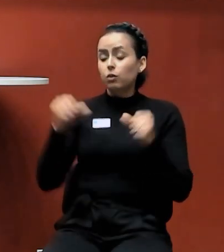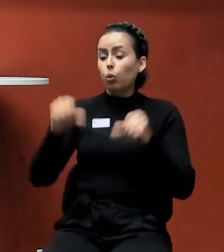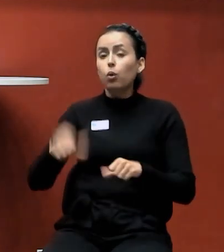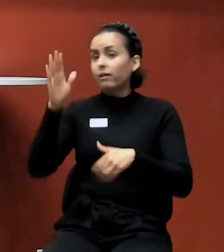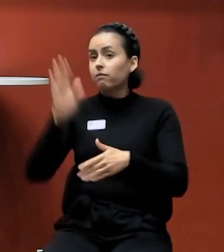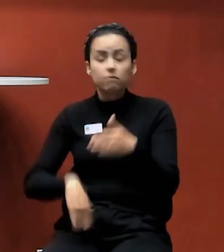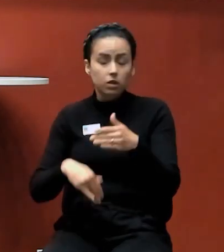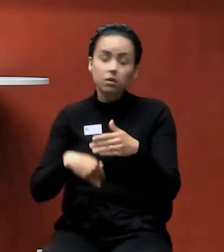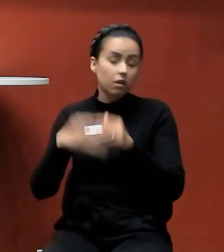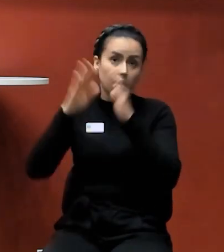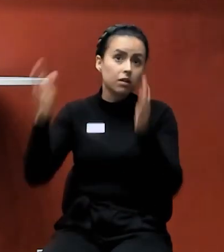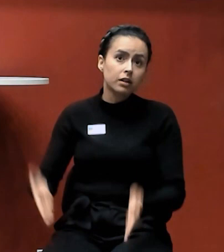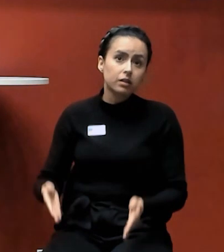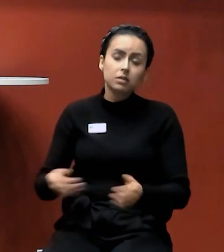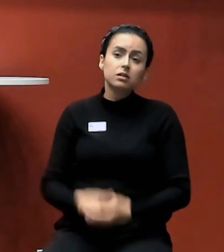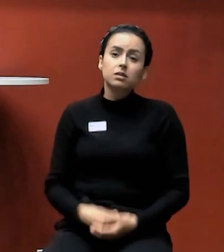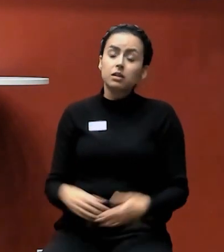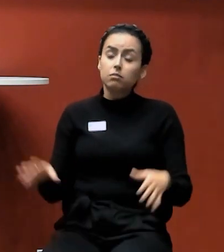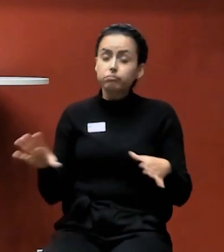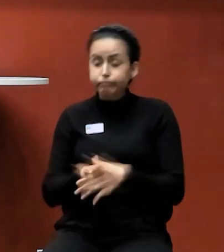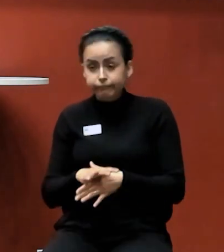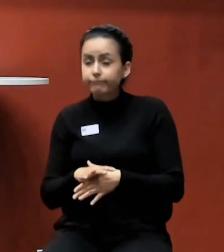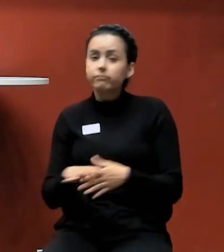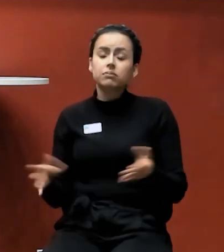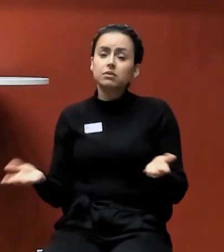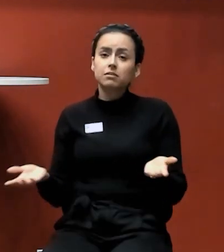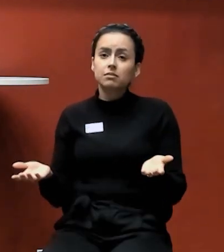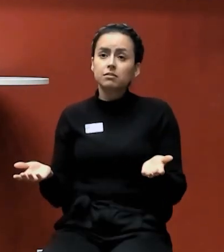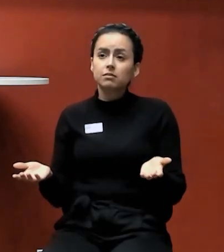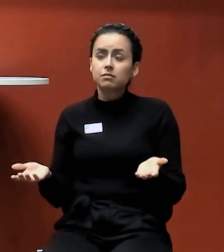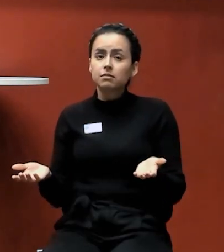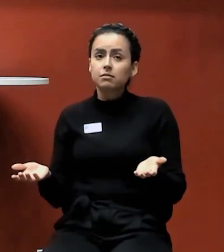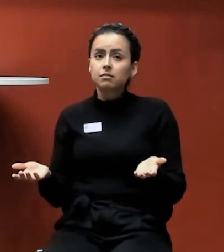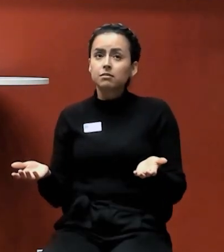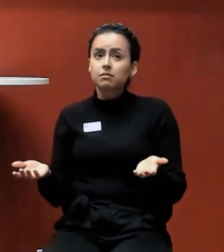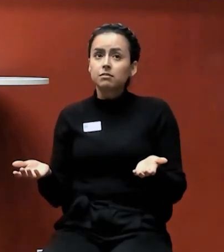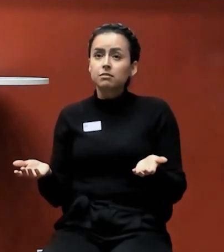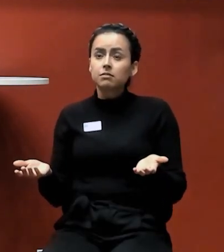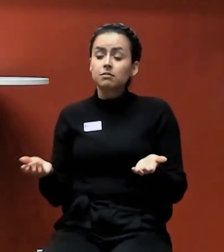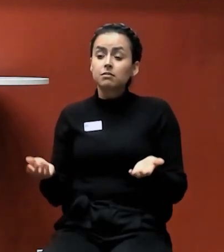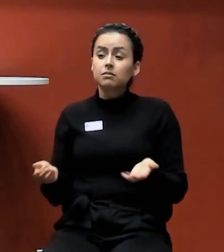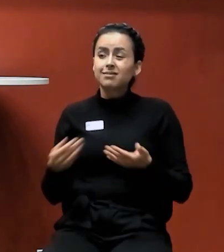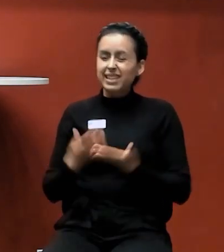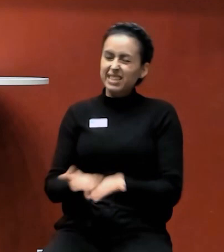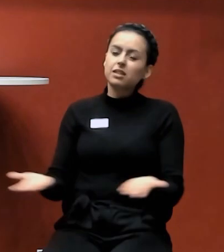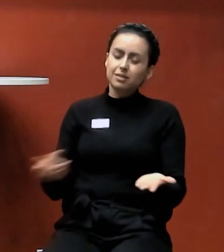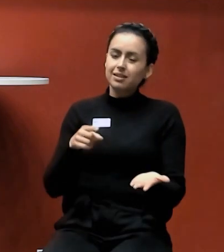building. Yeah. Yeah. So the art, the performance is the